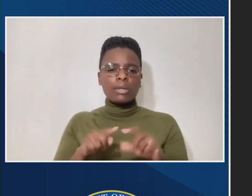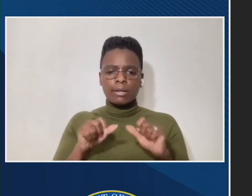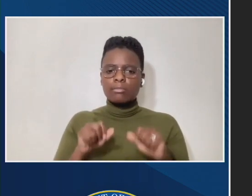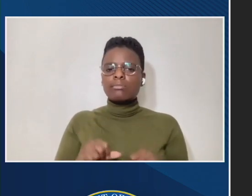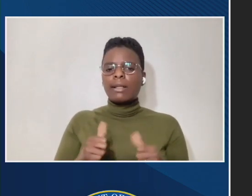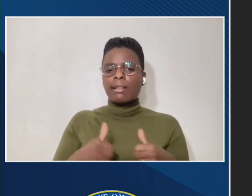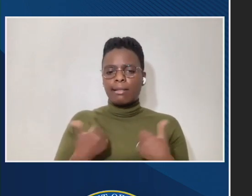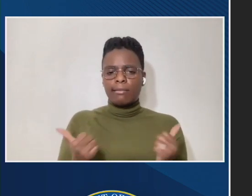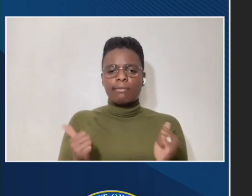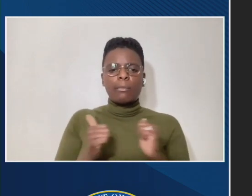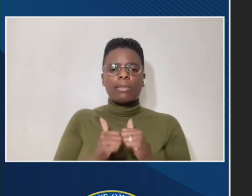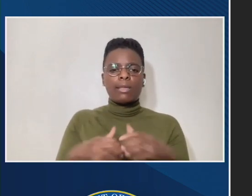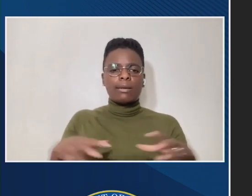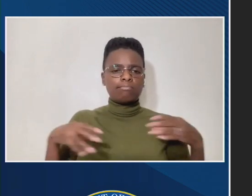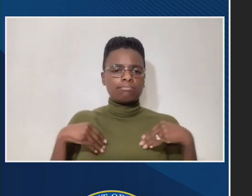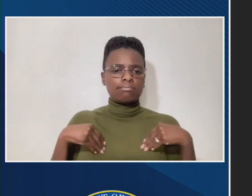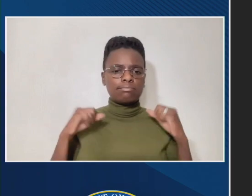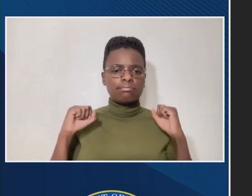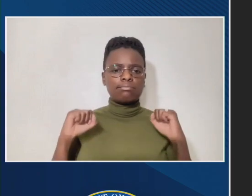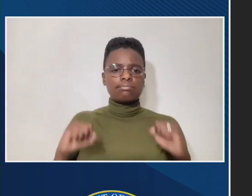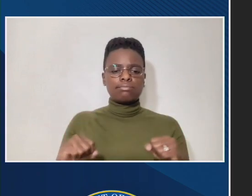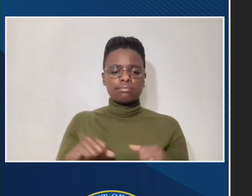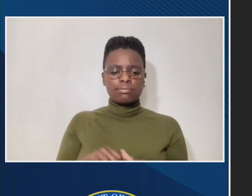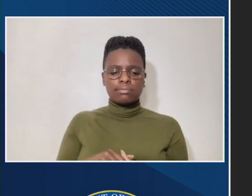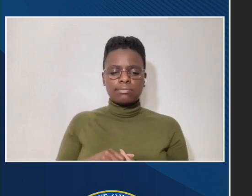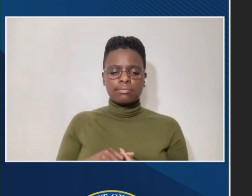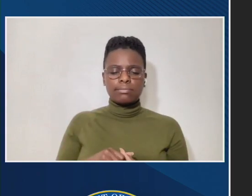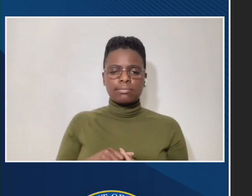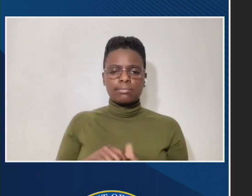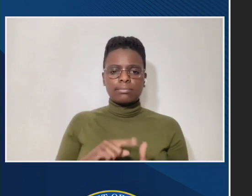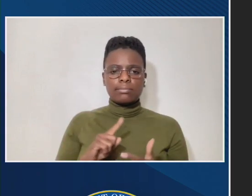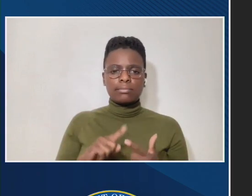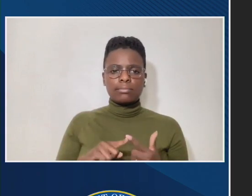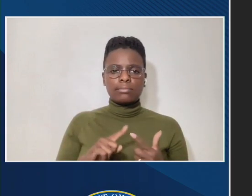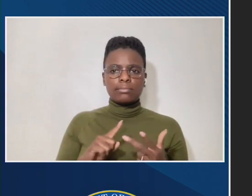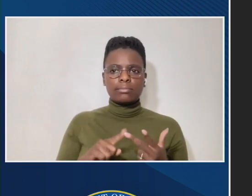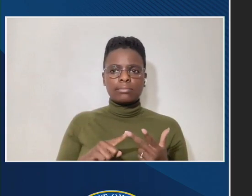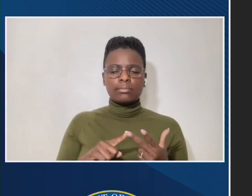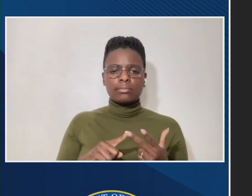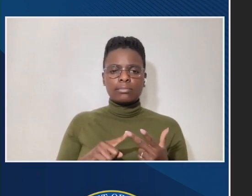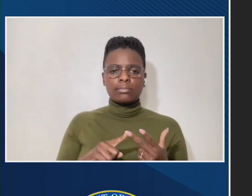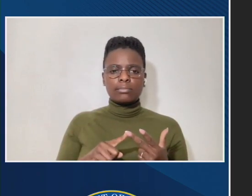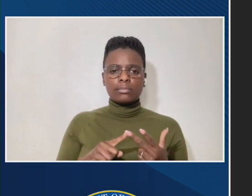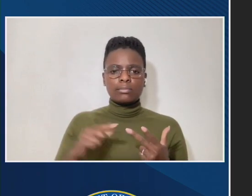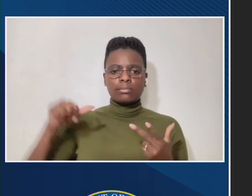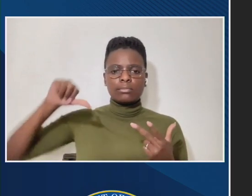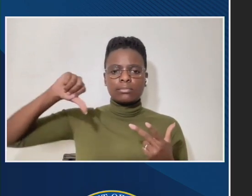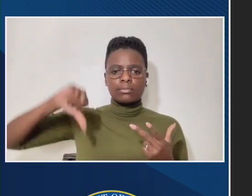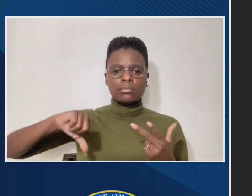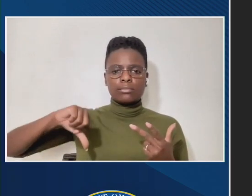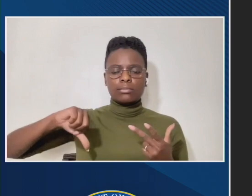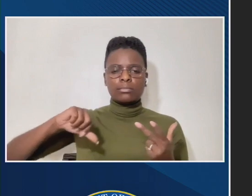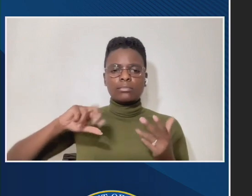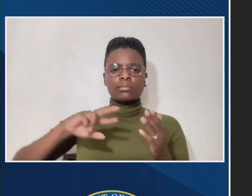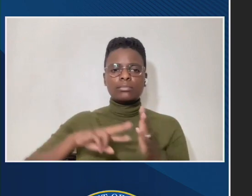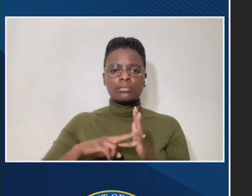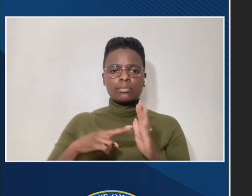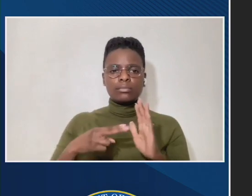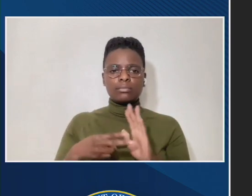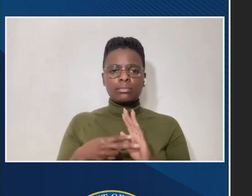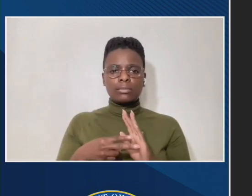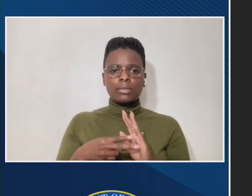climate. I think it puts a target and can put a target depending on how things turn out in the next however